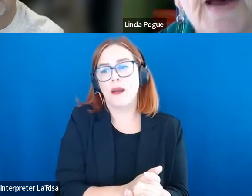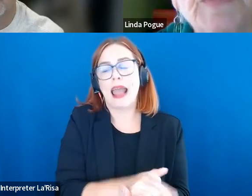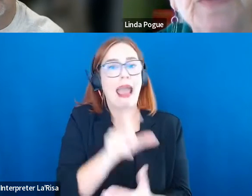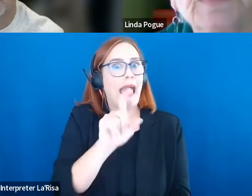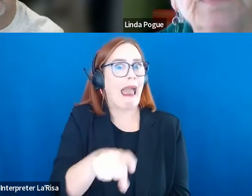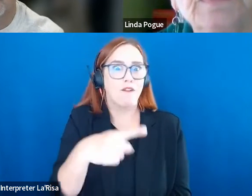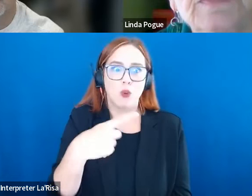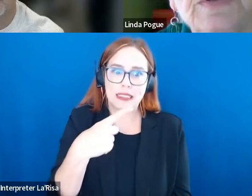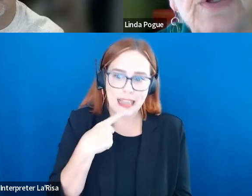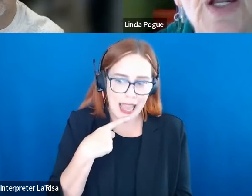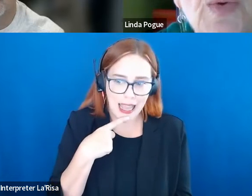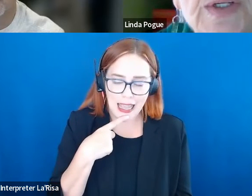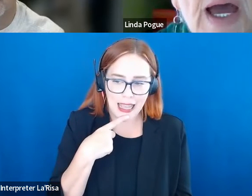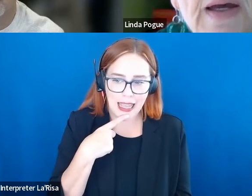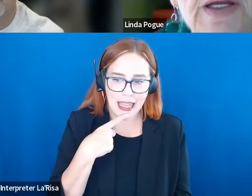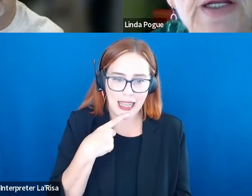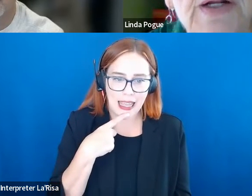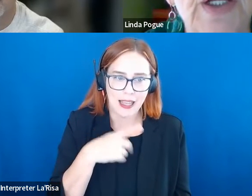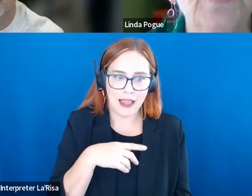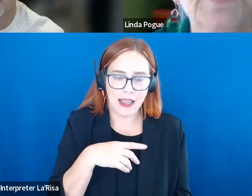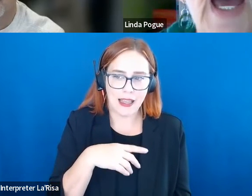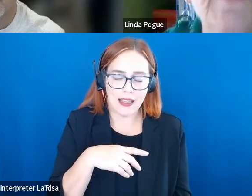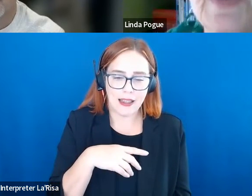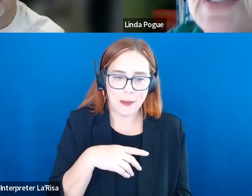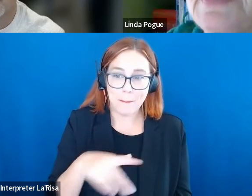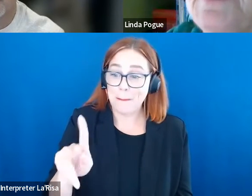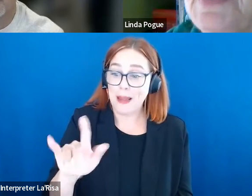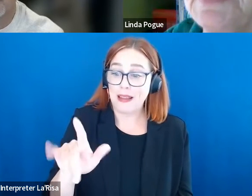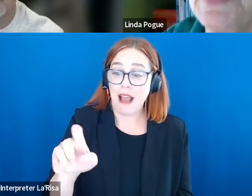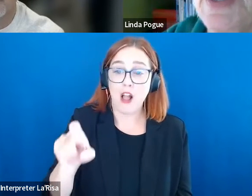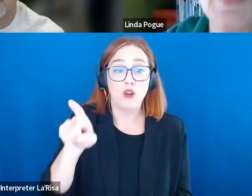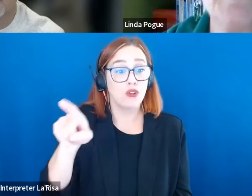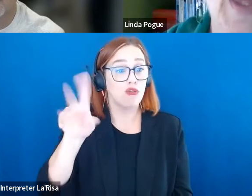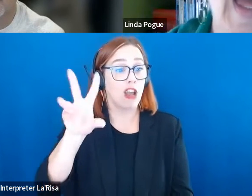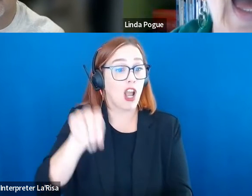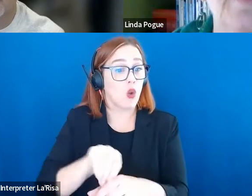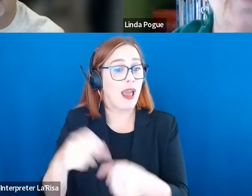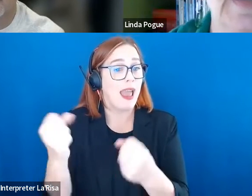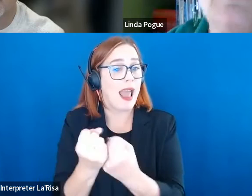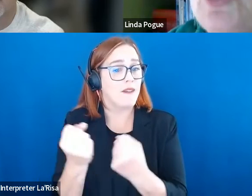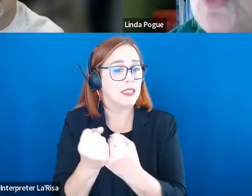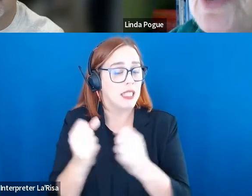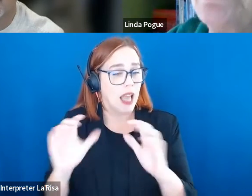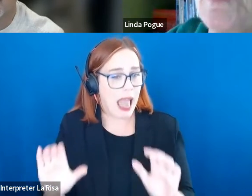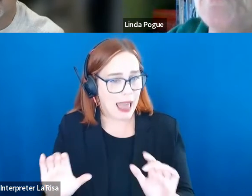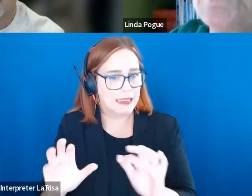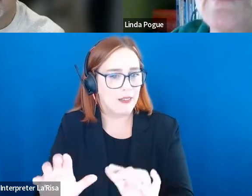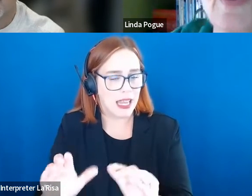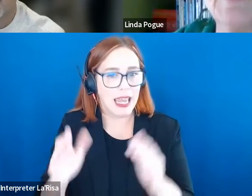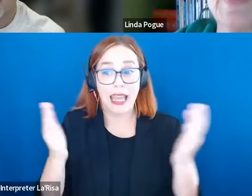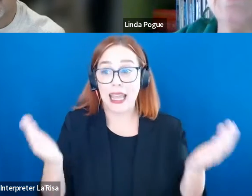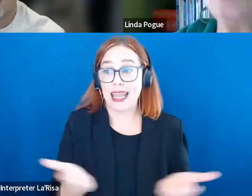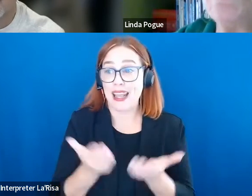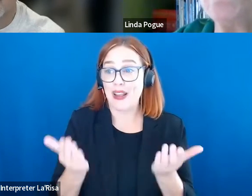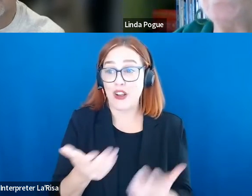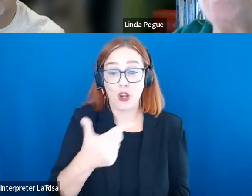say that Kyle, you had included advocacy activities, and here in Georgia, tomorrow is the